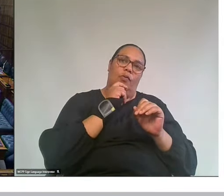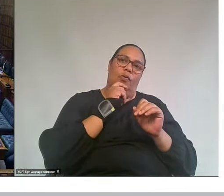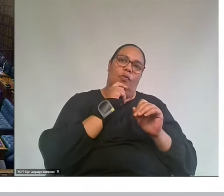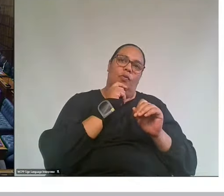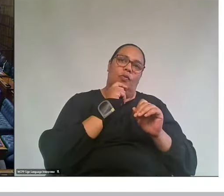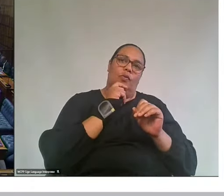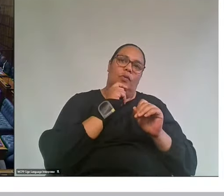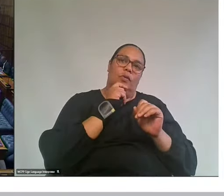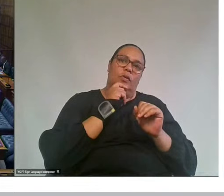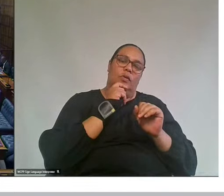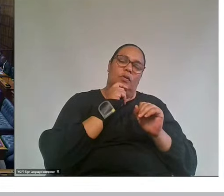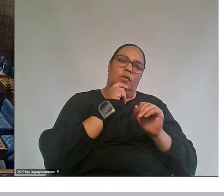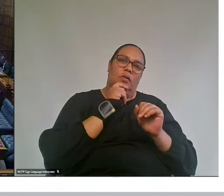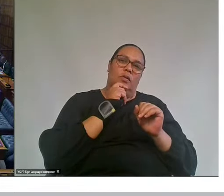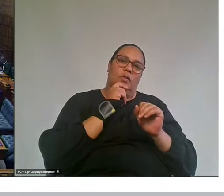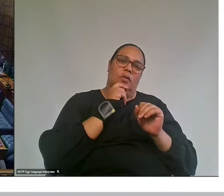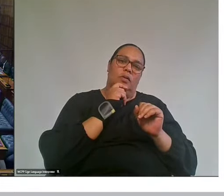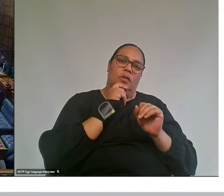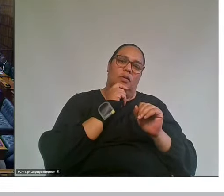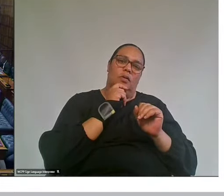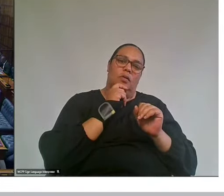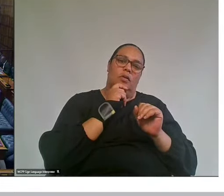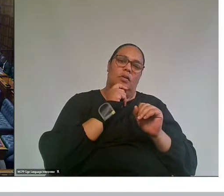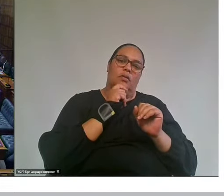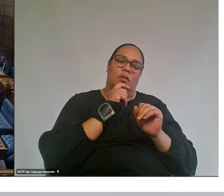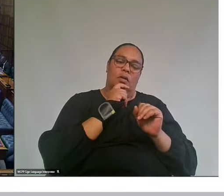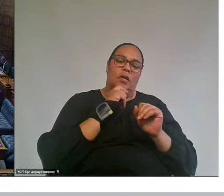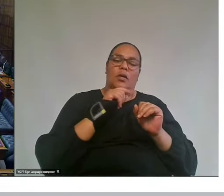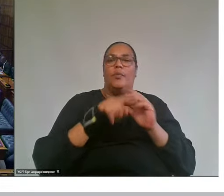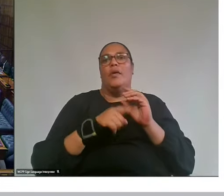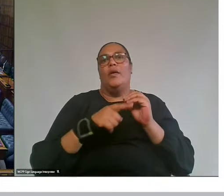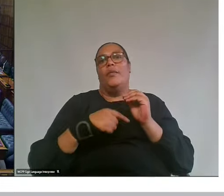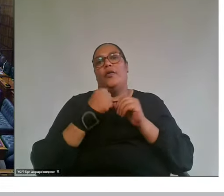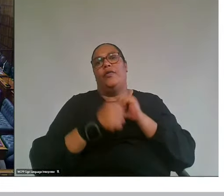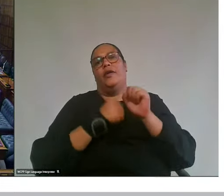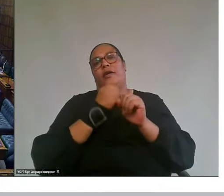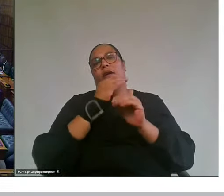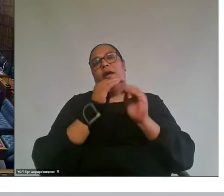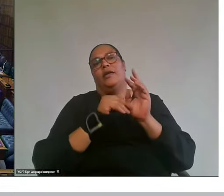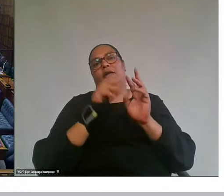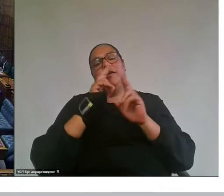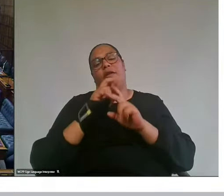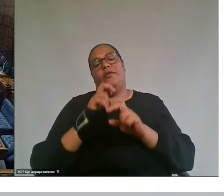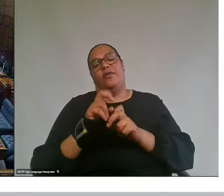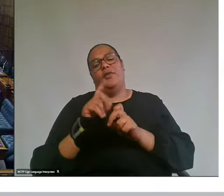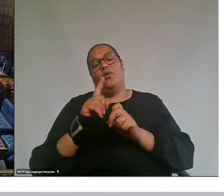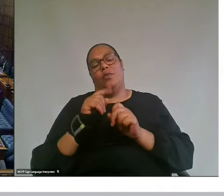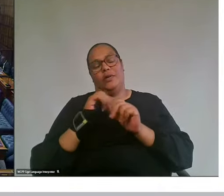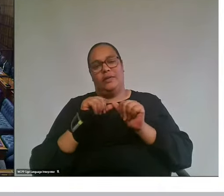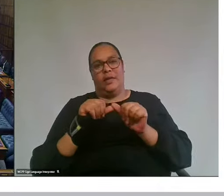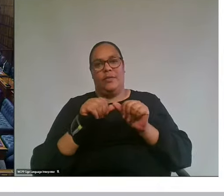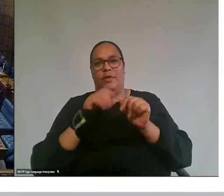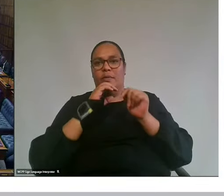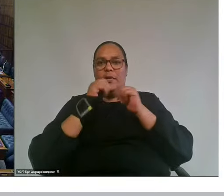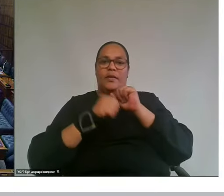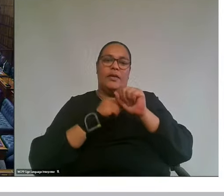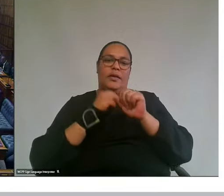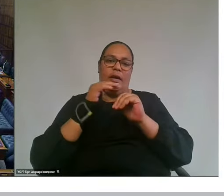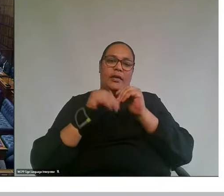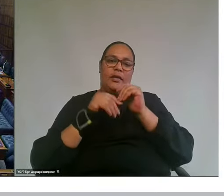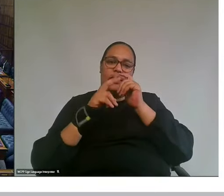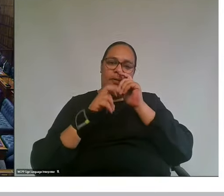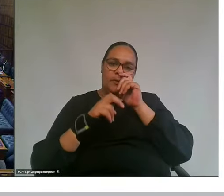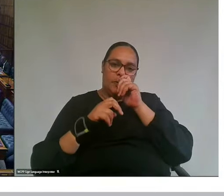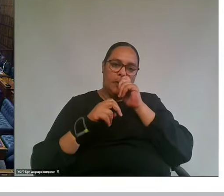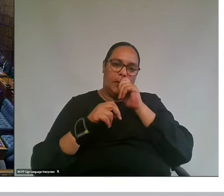M perhaps speak firstly in terms of the Year under review on and Report that's tabled so during the year under the review under